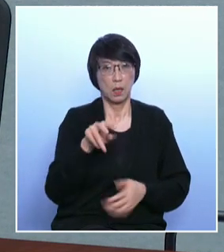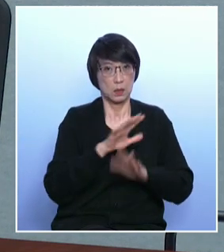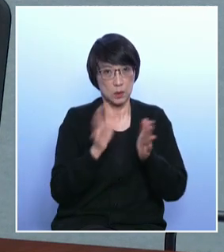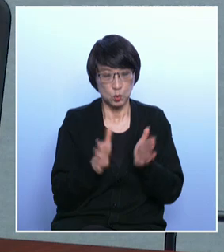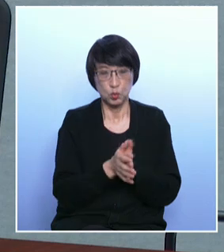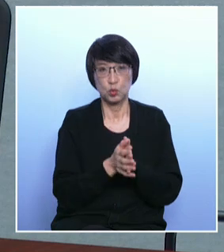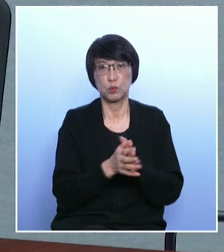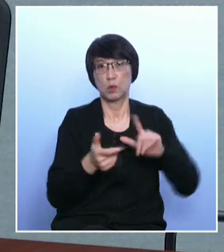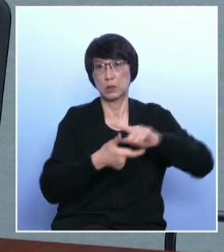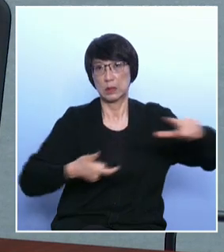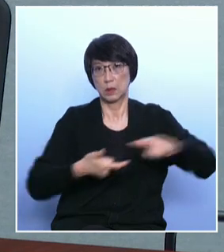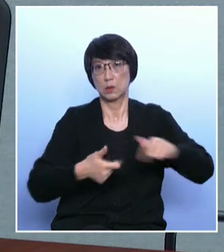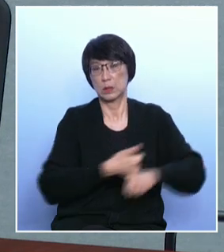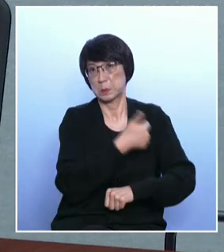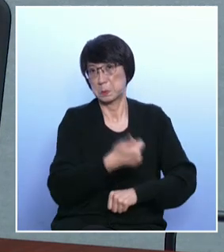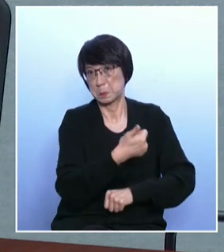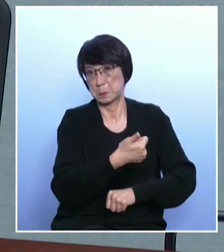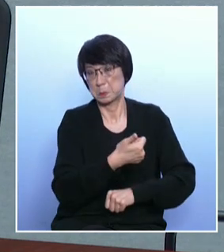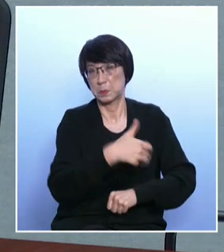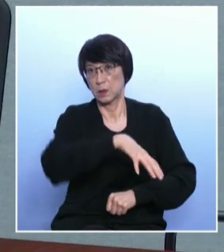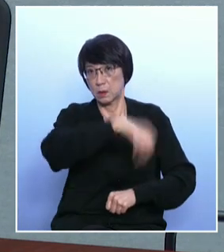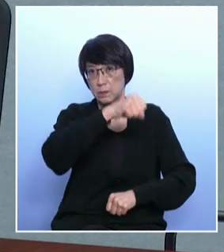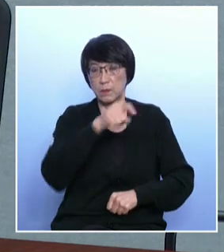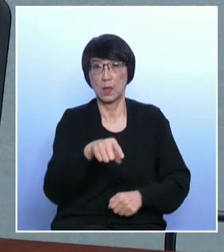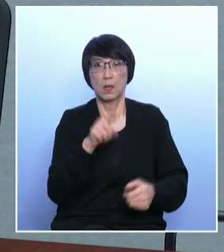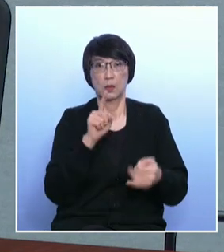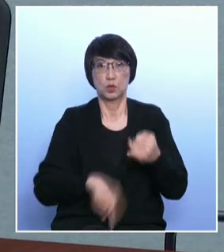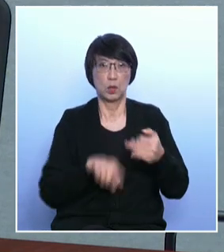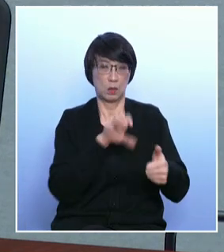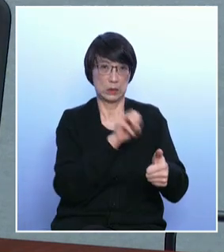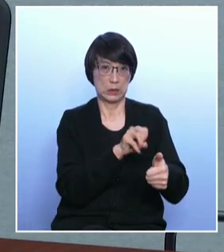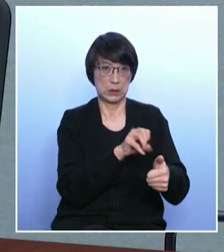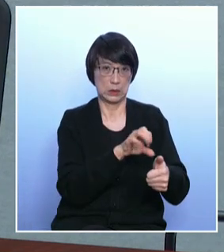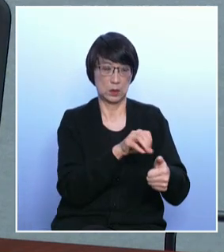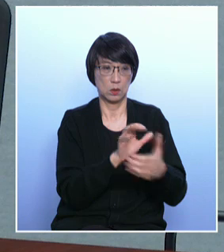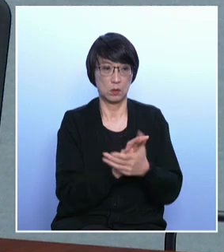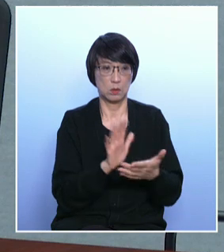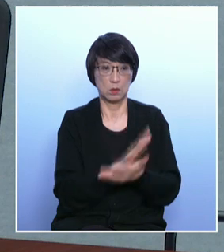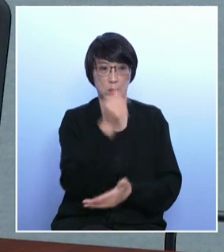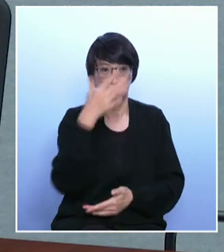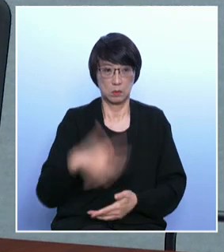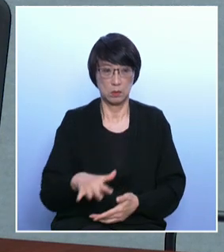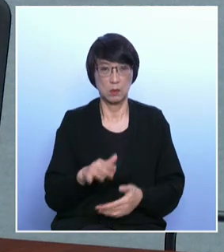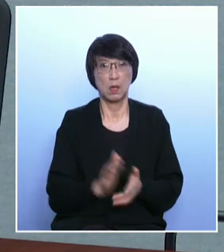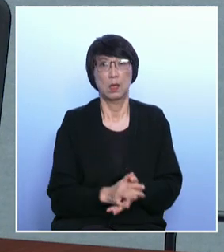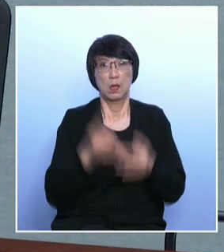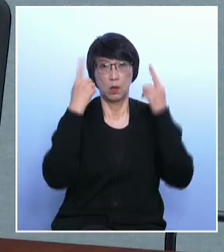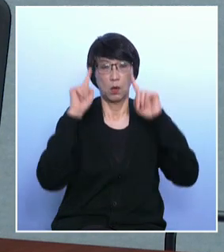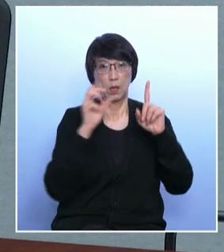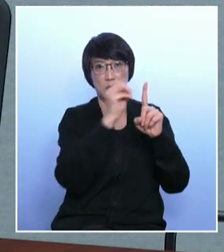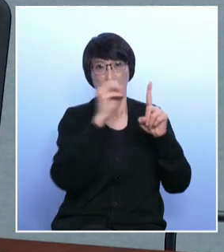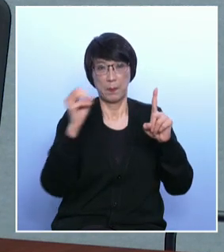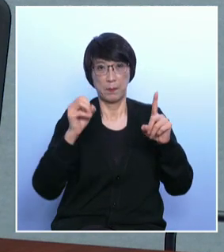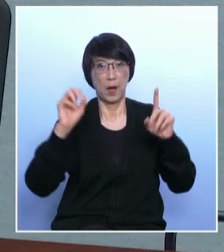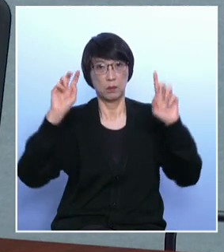oftentimes universities say that they run out of space after a handful of years. For